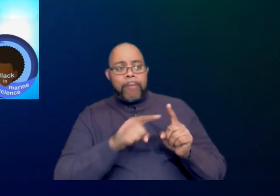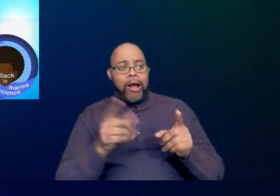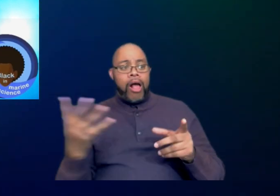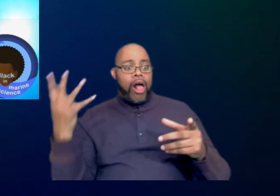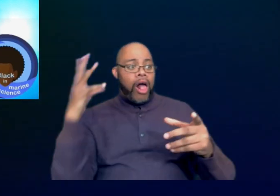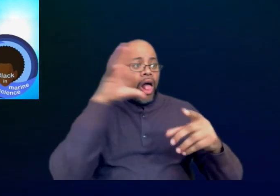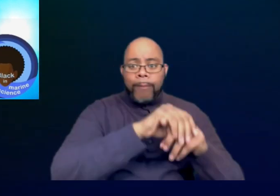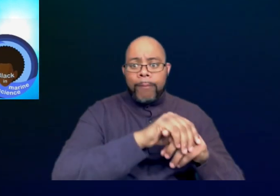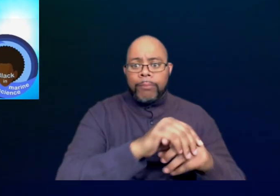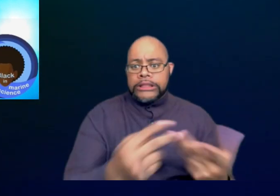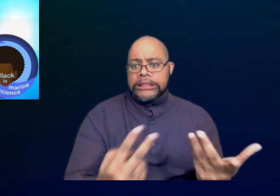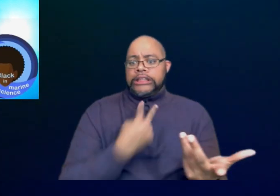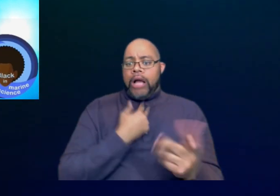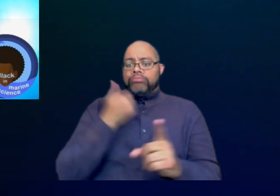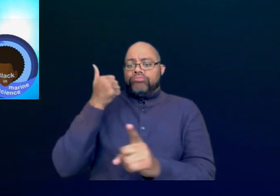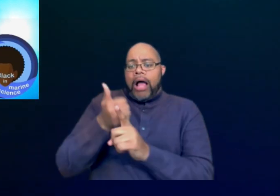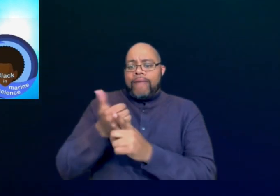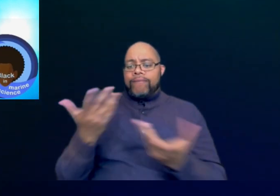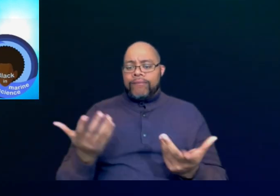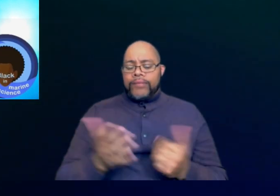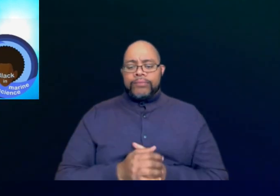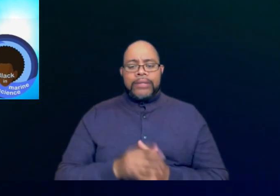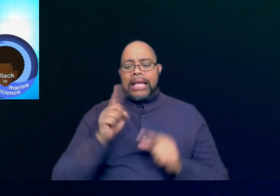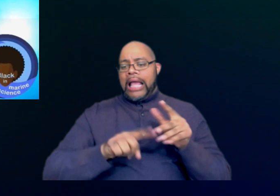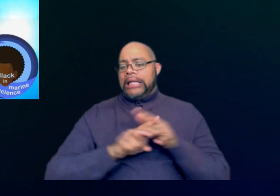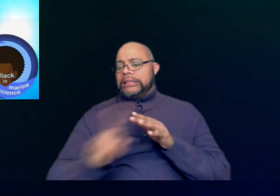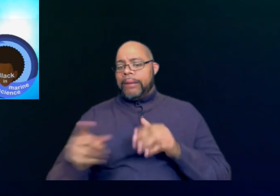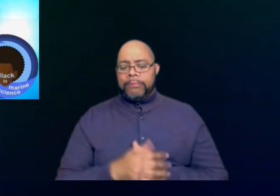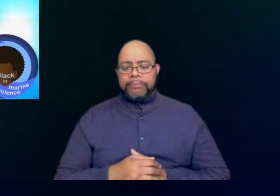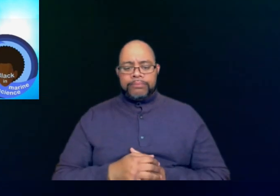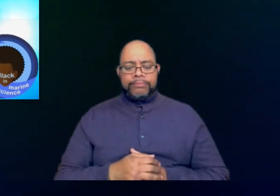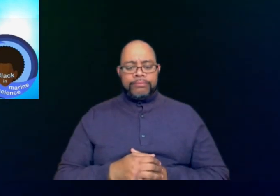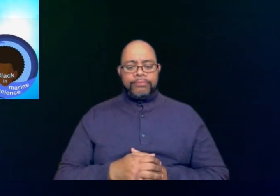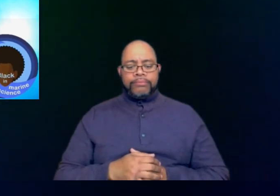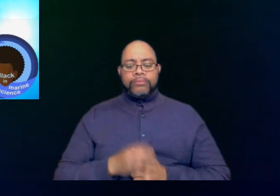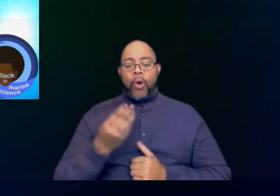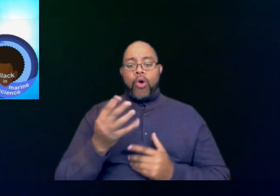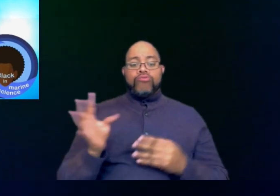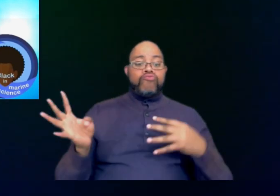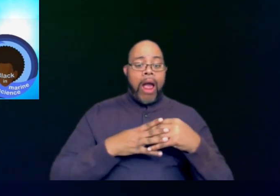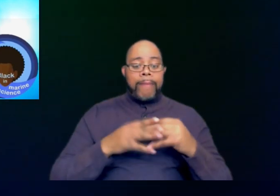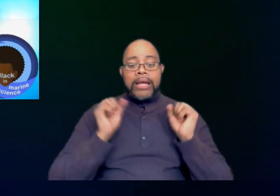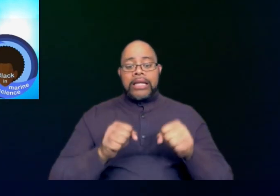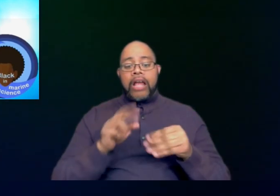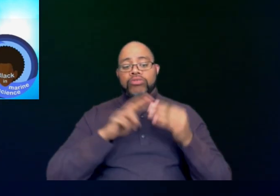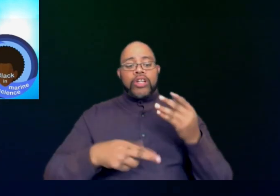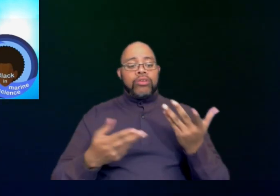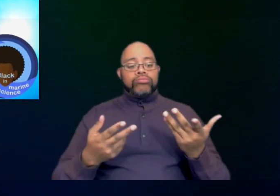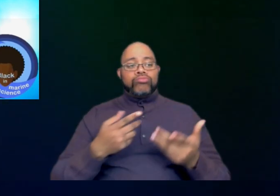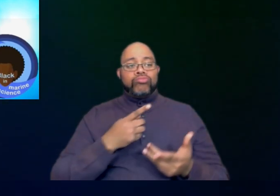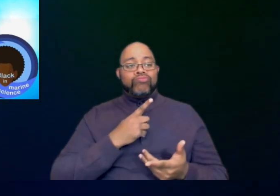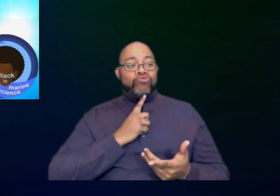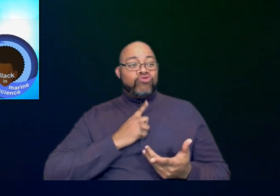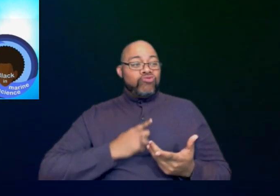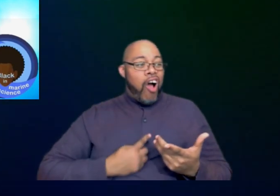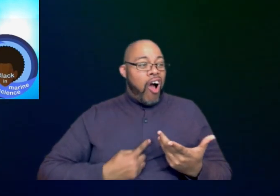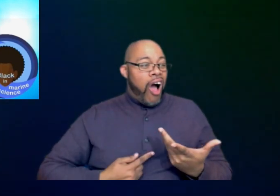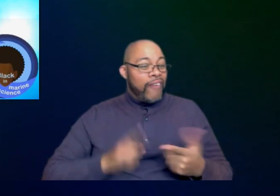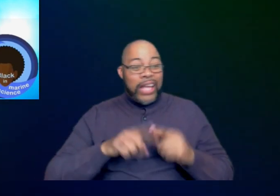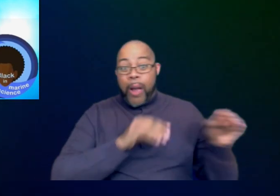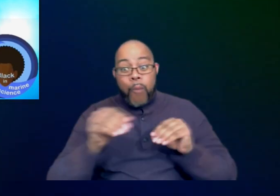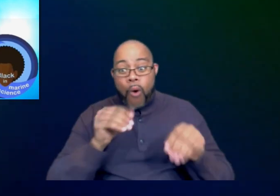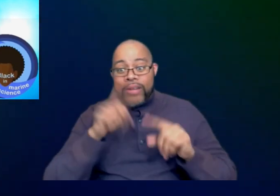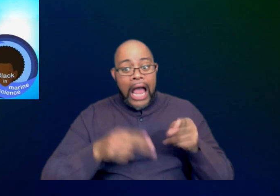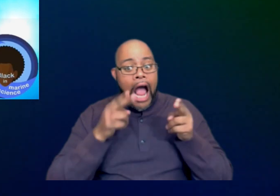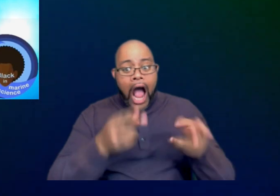eat, but they end up getting caught up and they cannot escape. So entrapment can result in starvation because if they